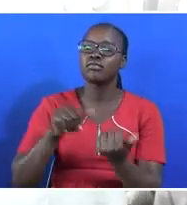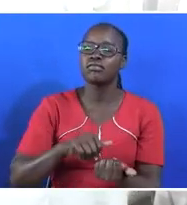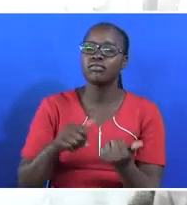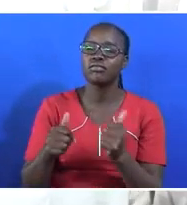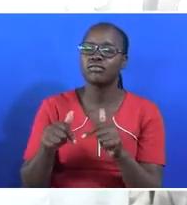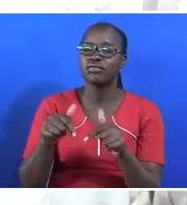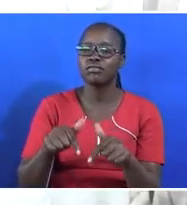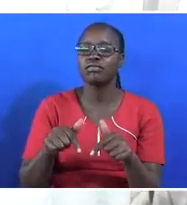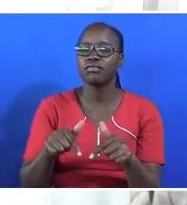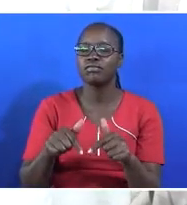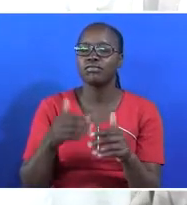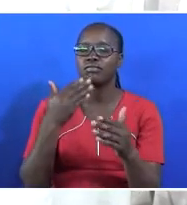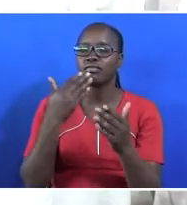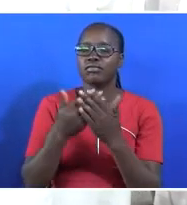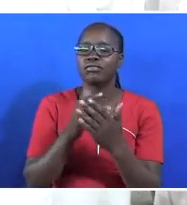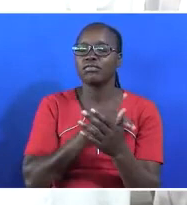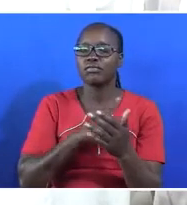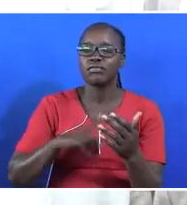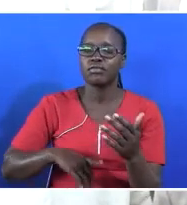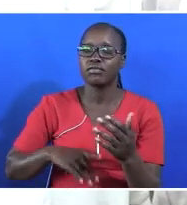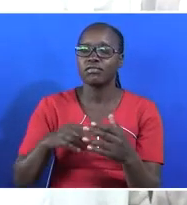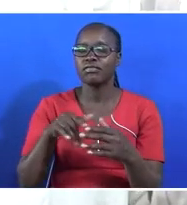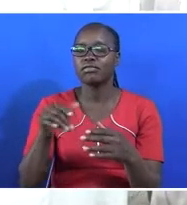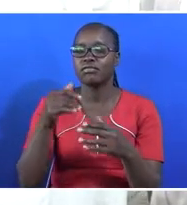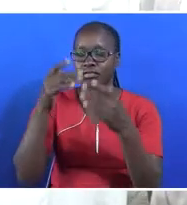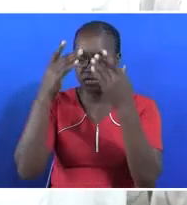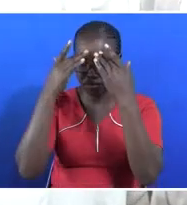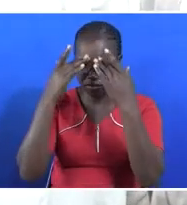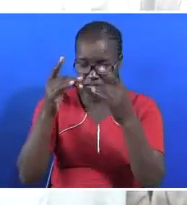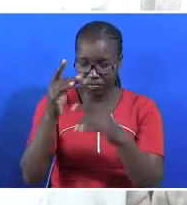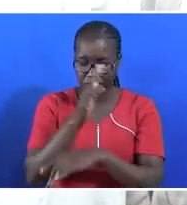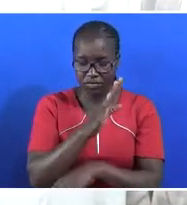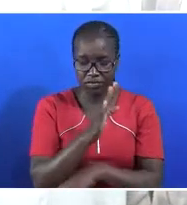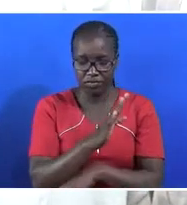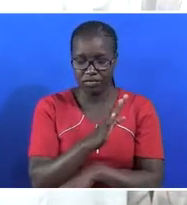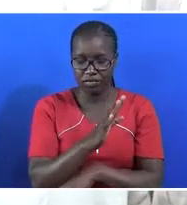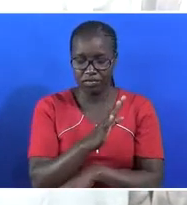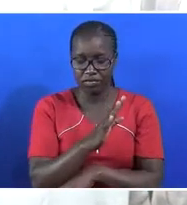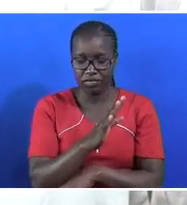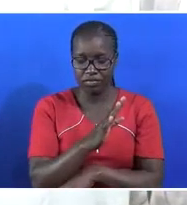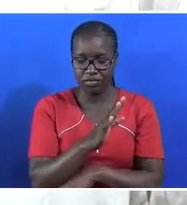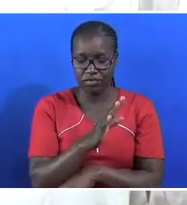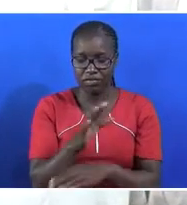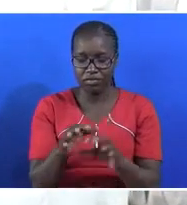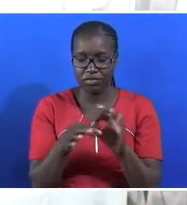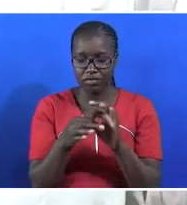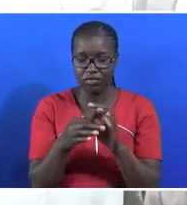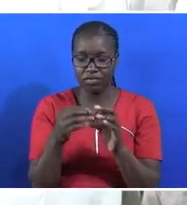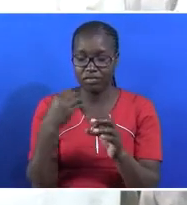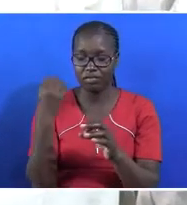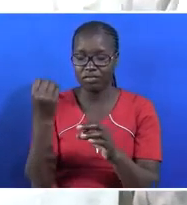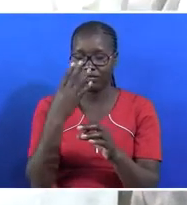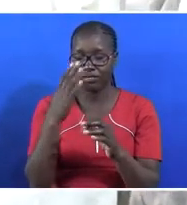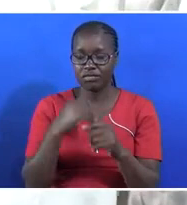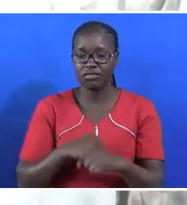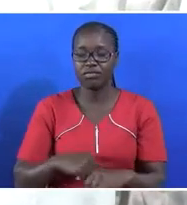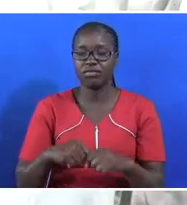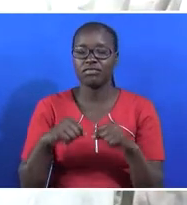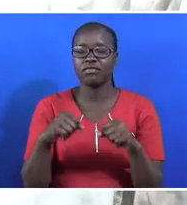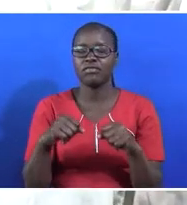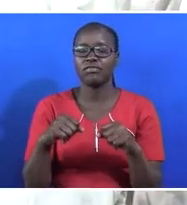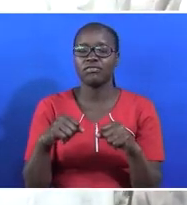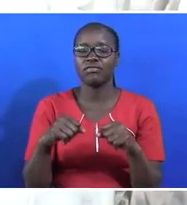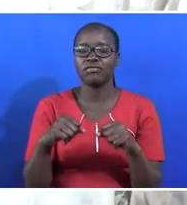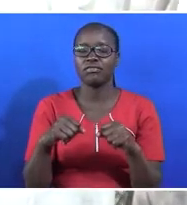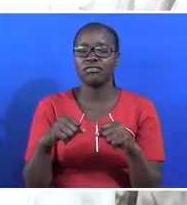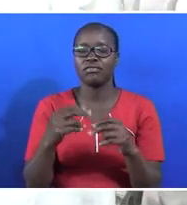and I thank you, O Lord, for those that are making decisions this afternoon to join this beautiful throng.